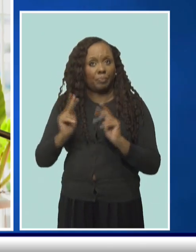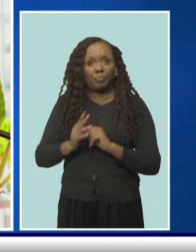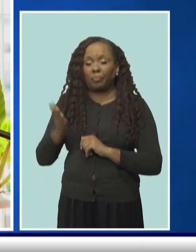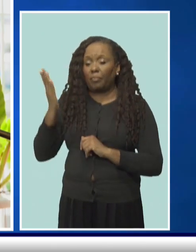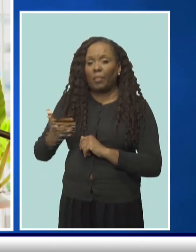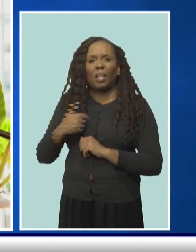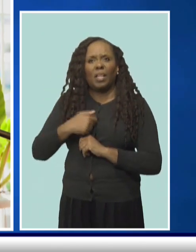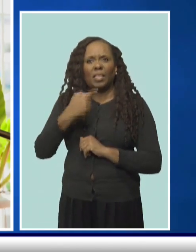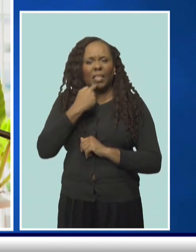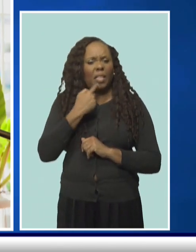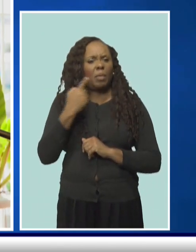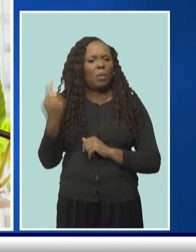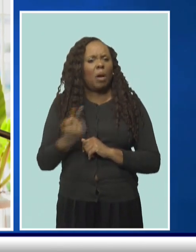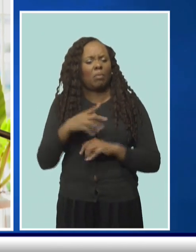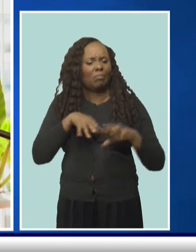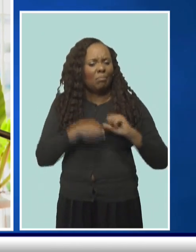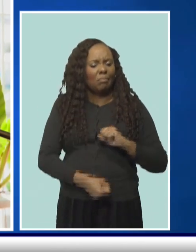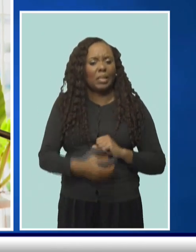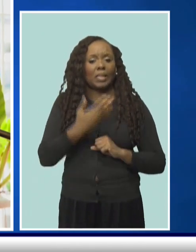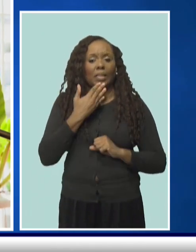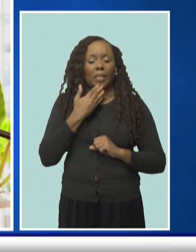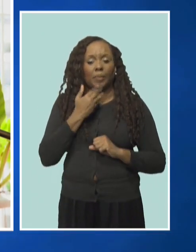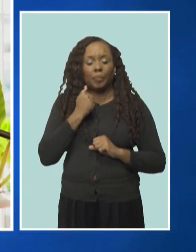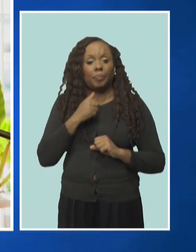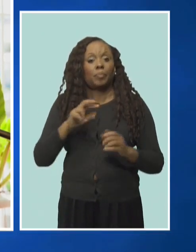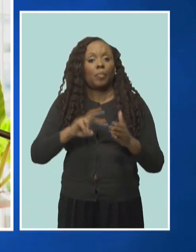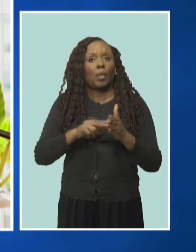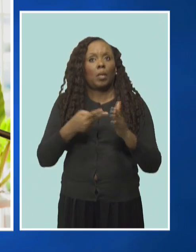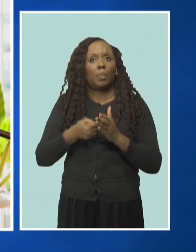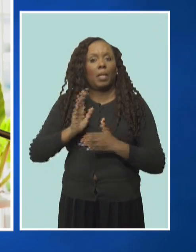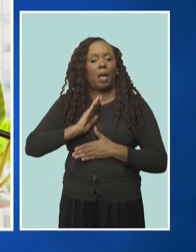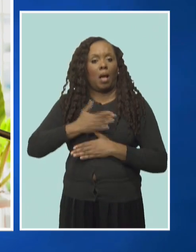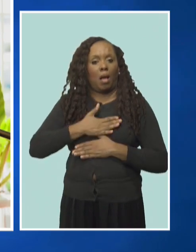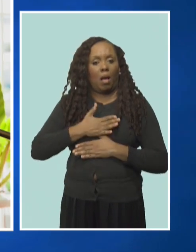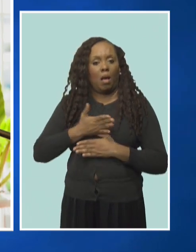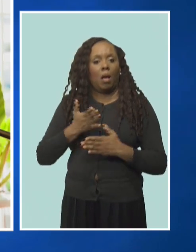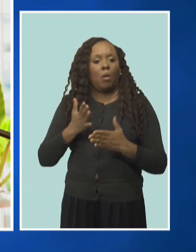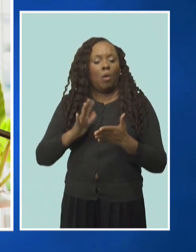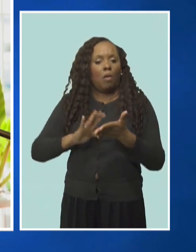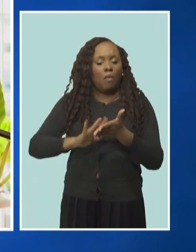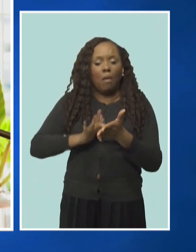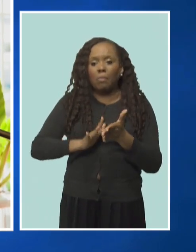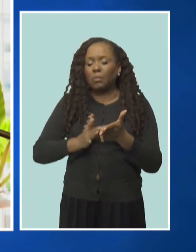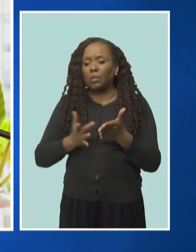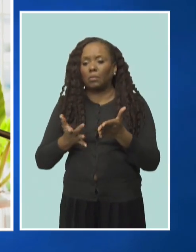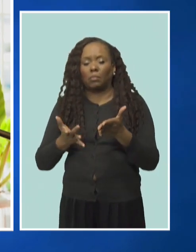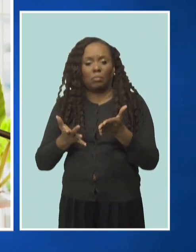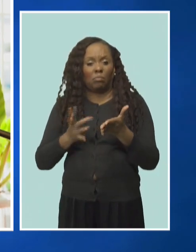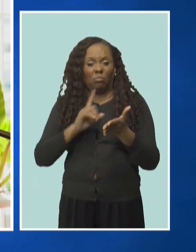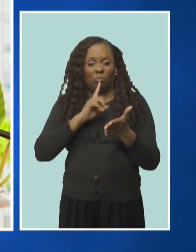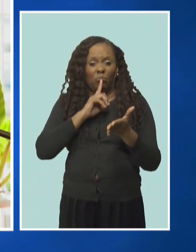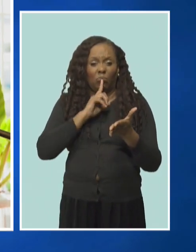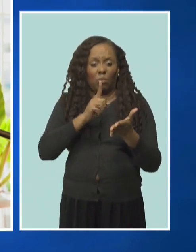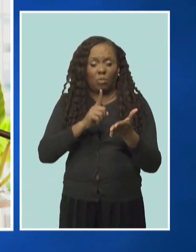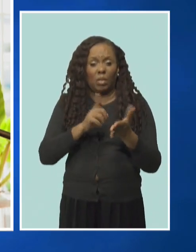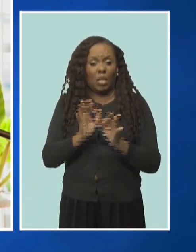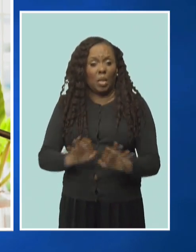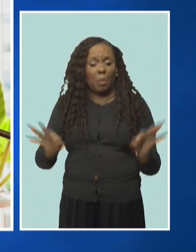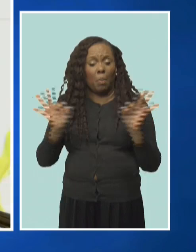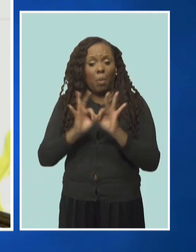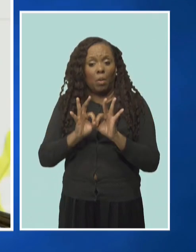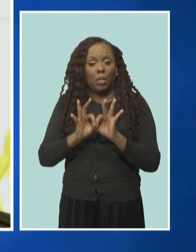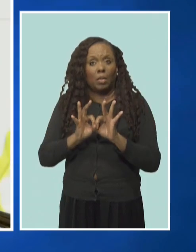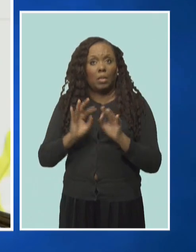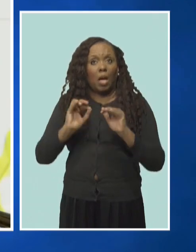epidemic, and therefore the pharmacological efficacy of the pharmaceuticals really does matter to